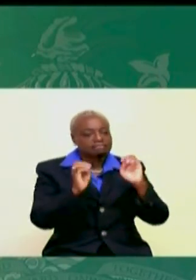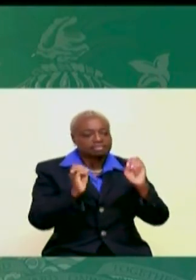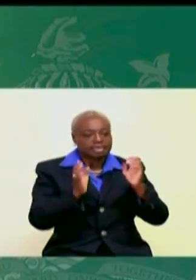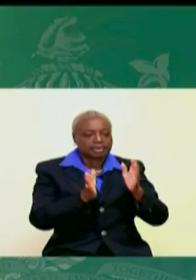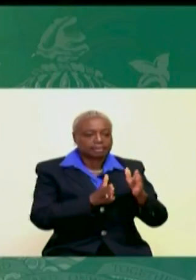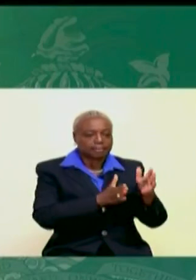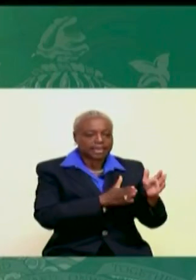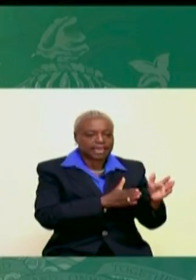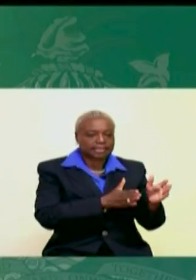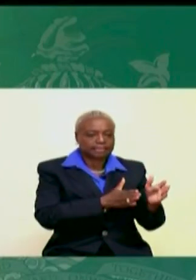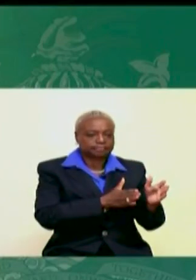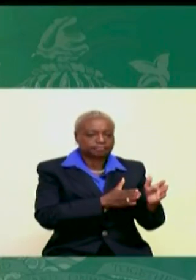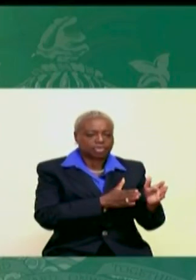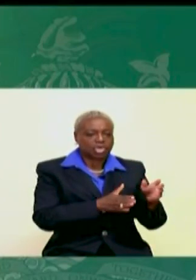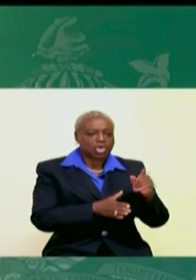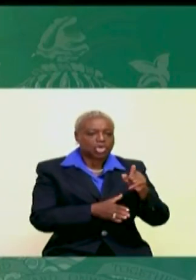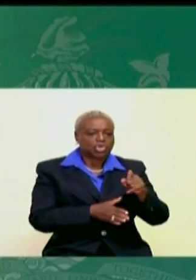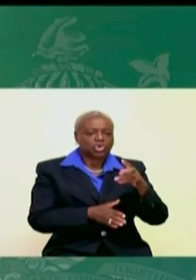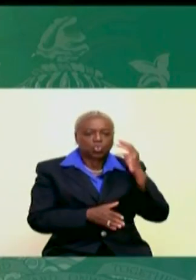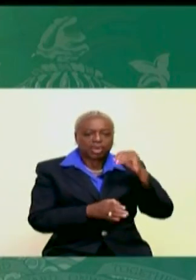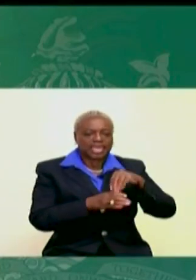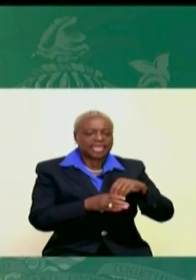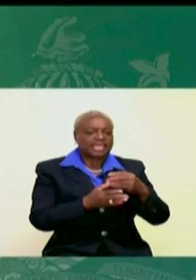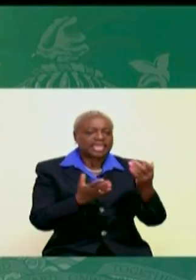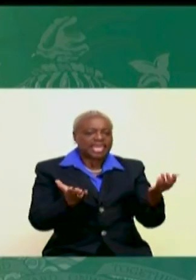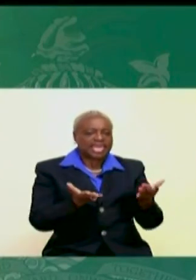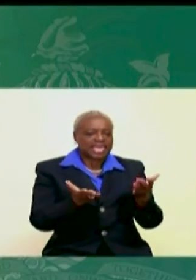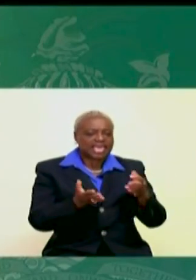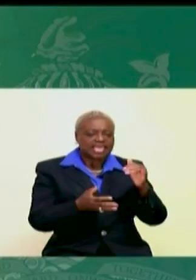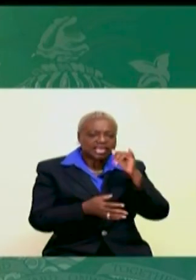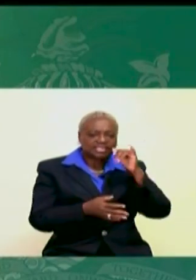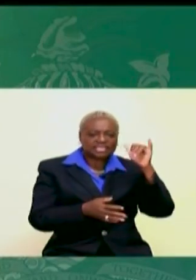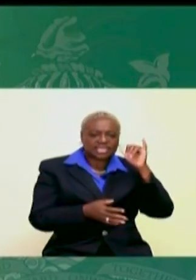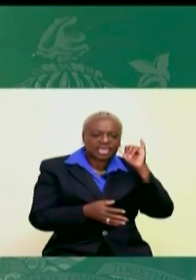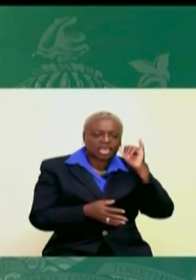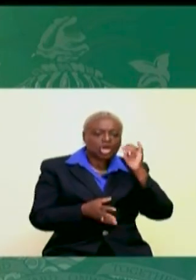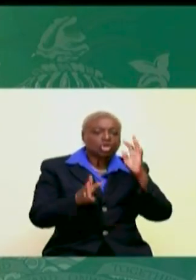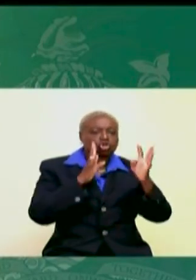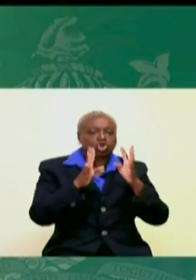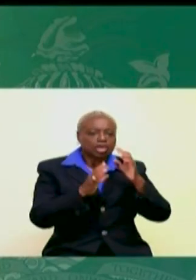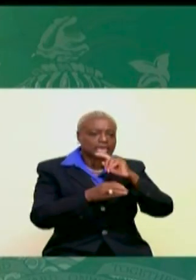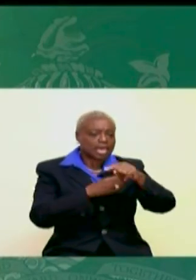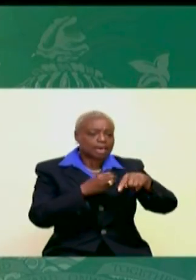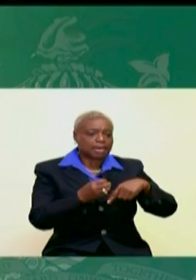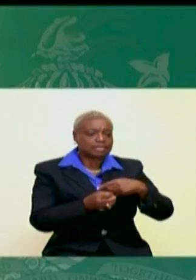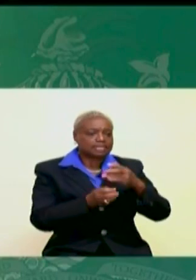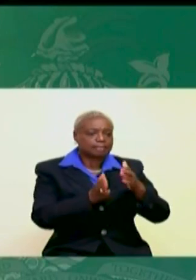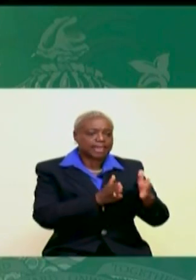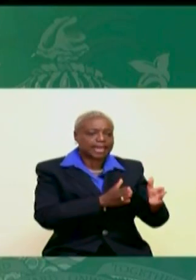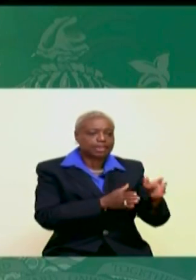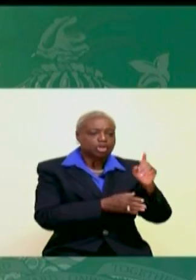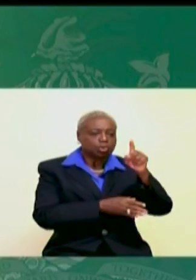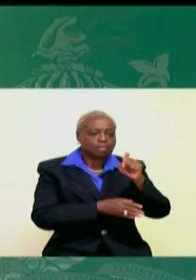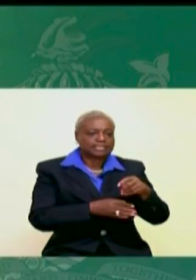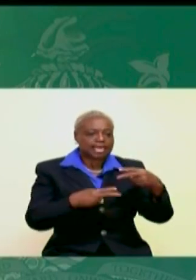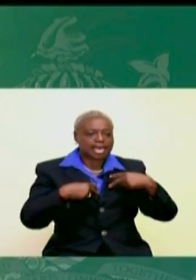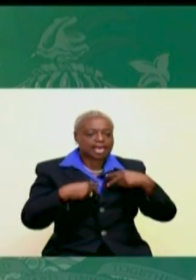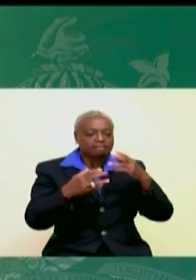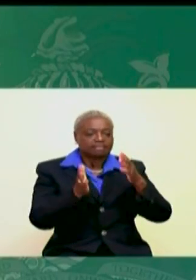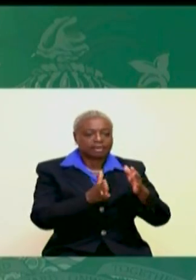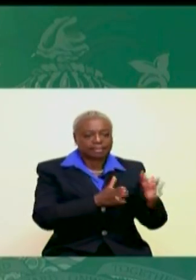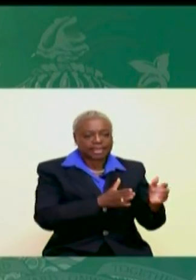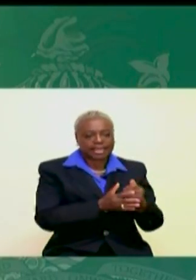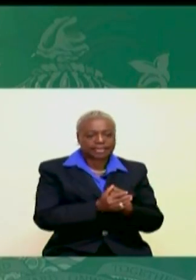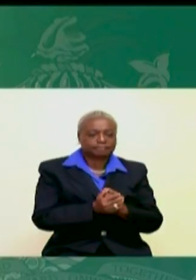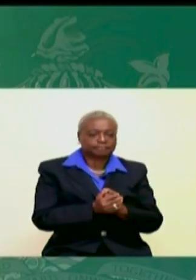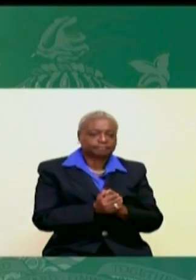You had no plan. But you were in here yesterday talking about plans. You got a plan. As you said yesterday, where was your plan? Yo,